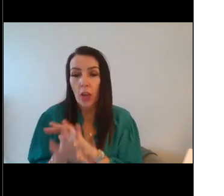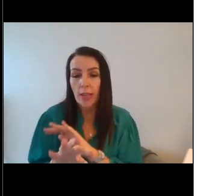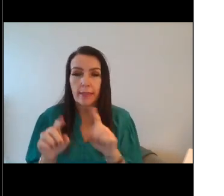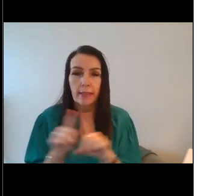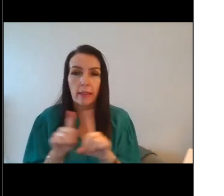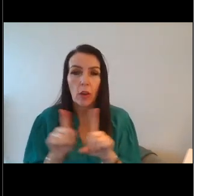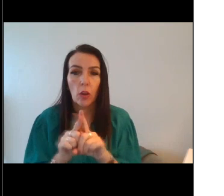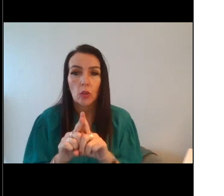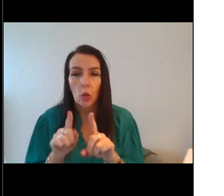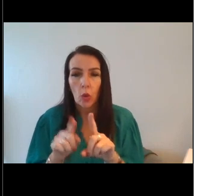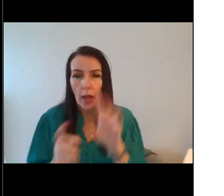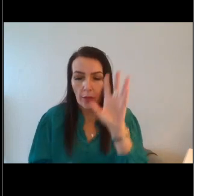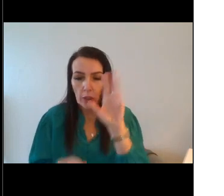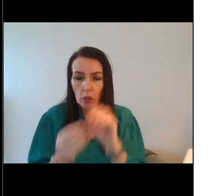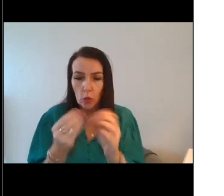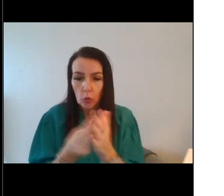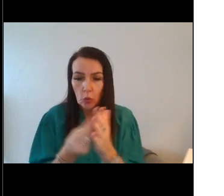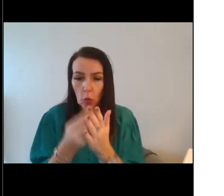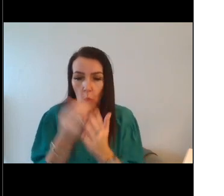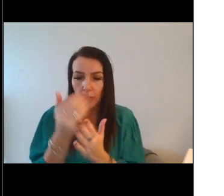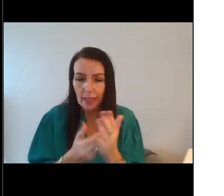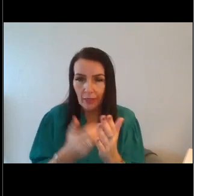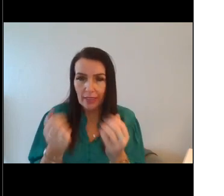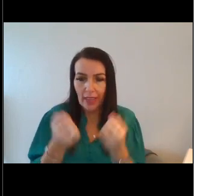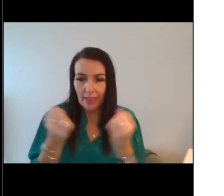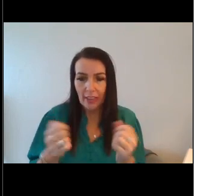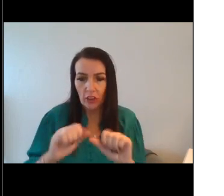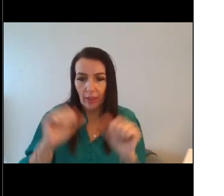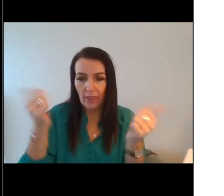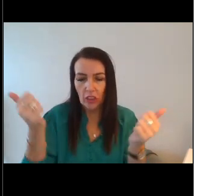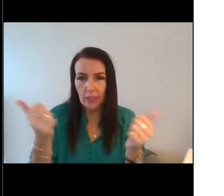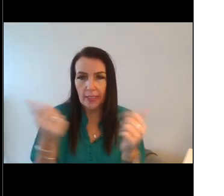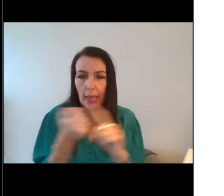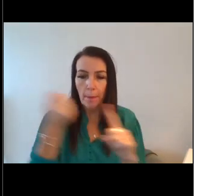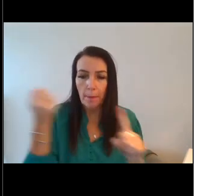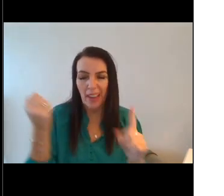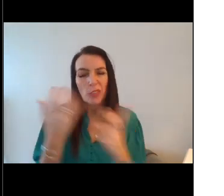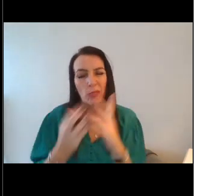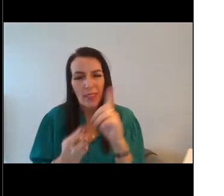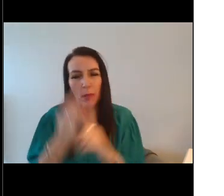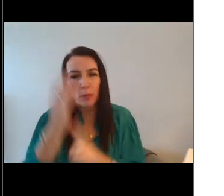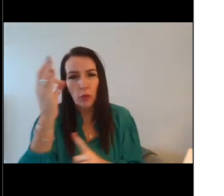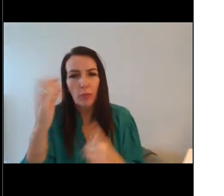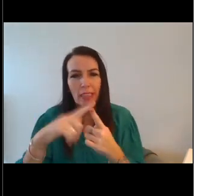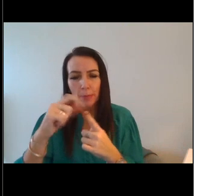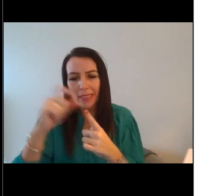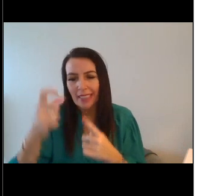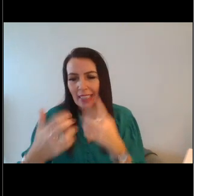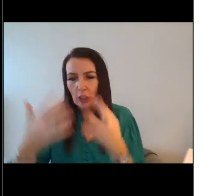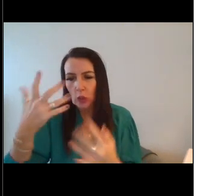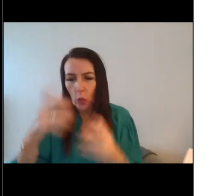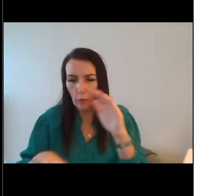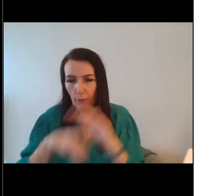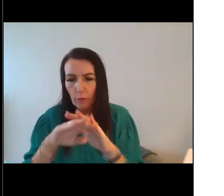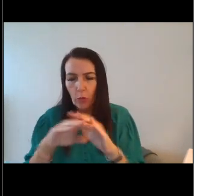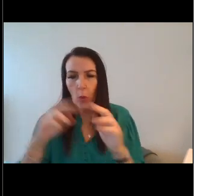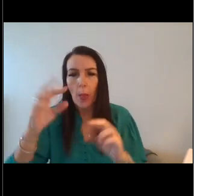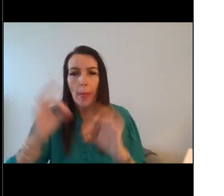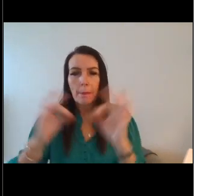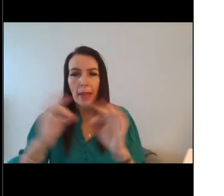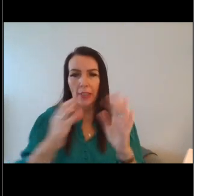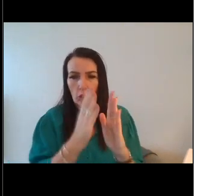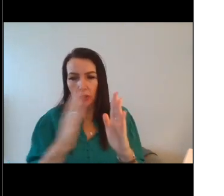showed the total cost savings and energy efficiency impact. So essentially the improvement in EPC score for that full package of measures for each